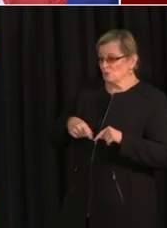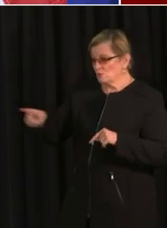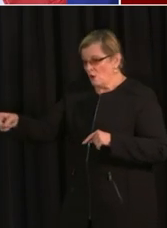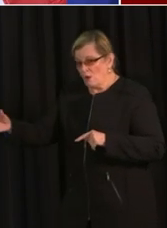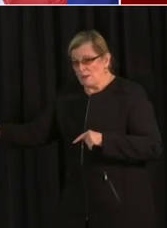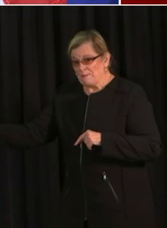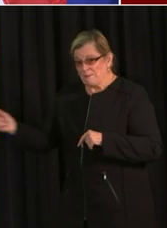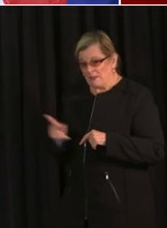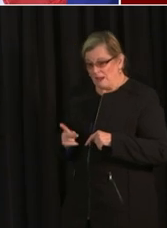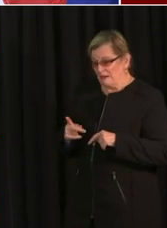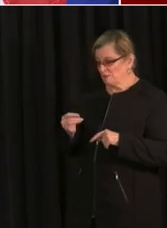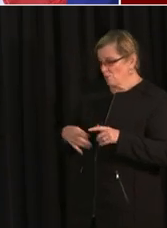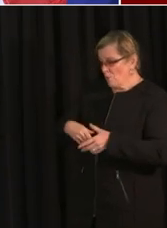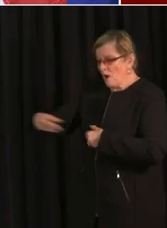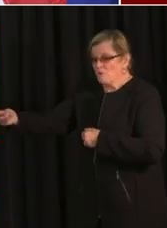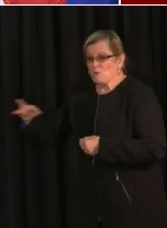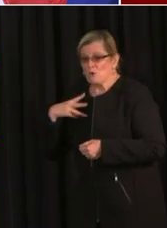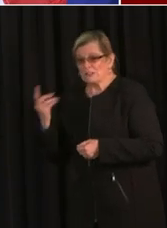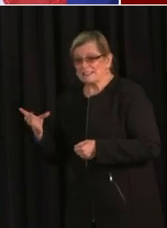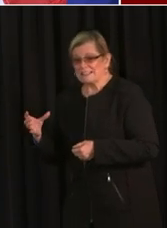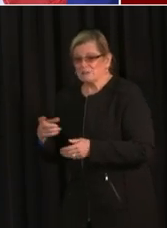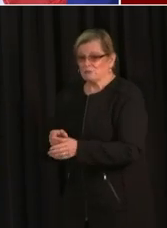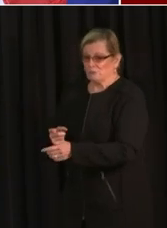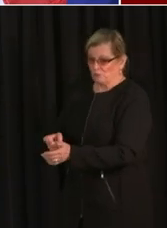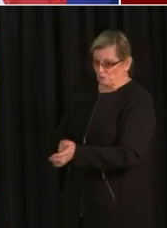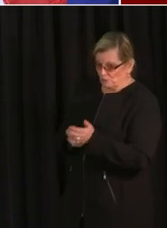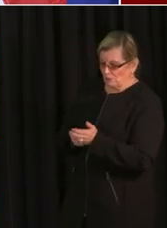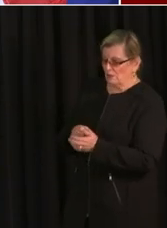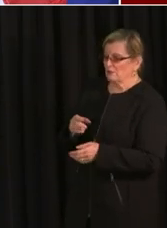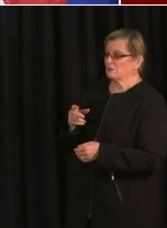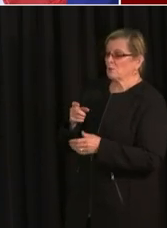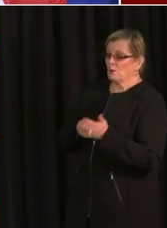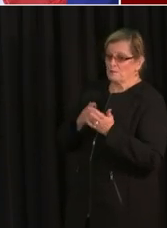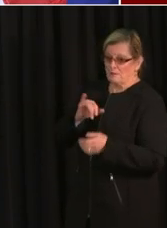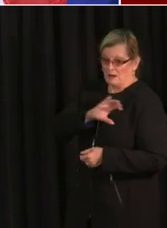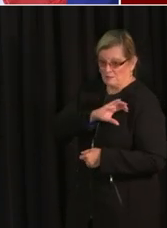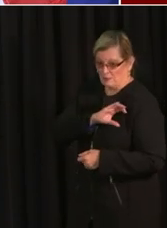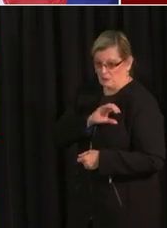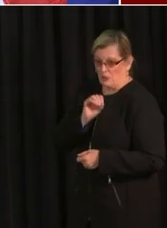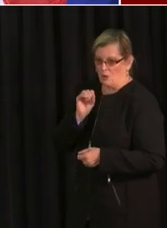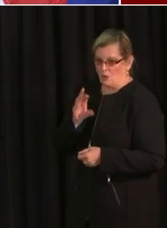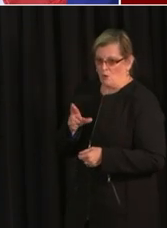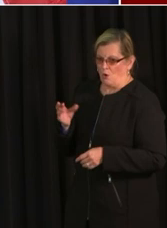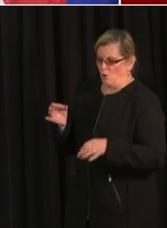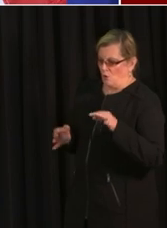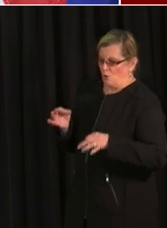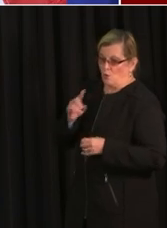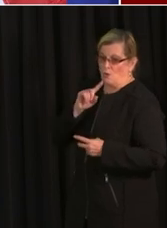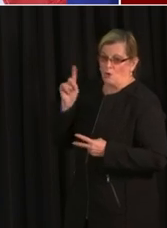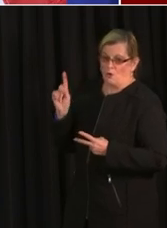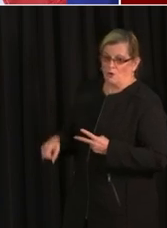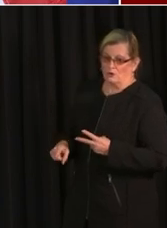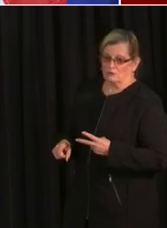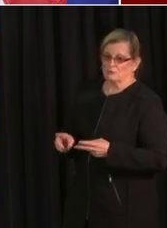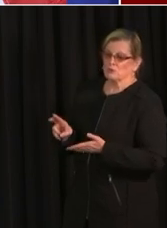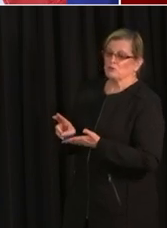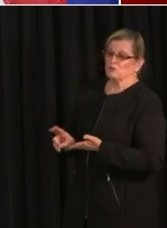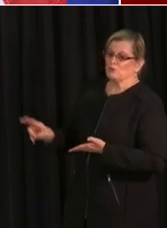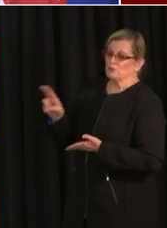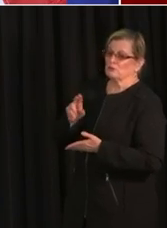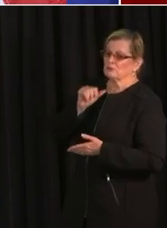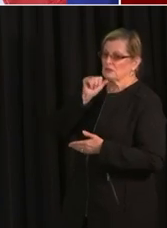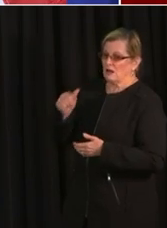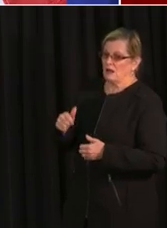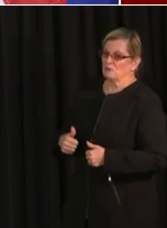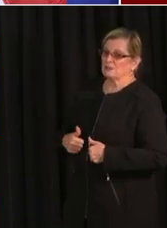outside of Washington, D.C. Travel required by law enforcement and or court order. Travel required for non-residents to return to their